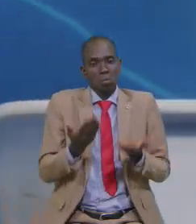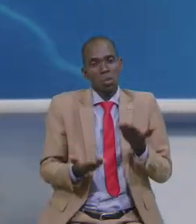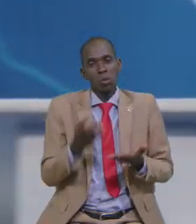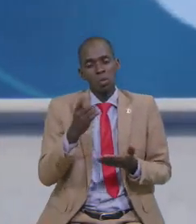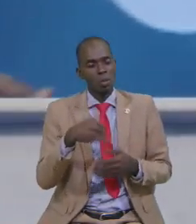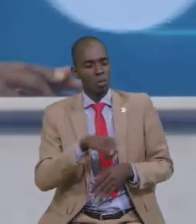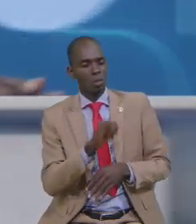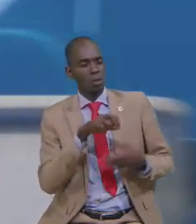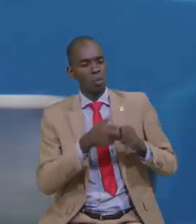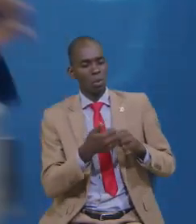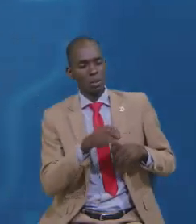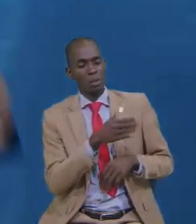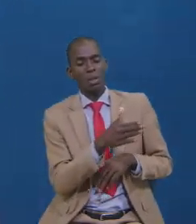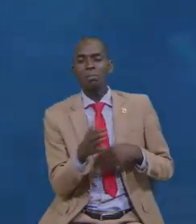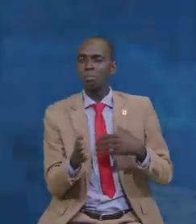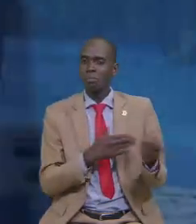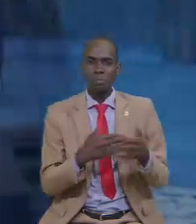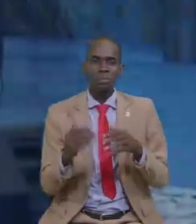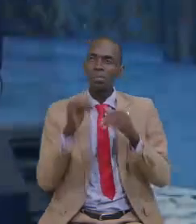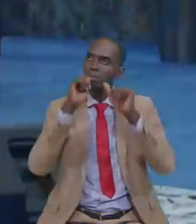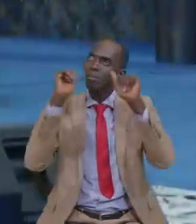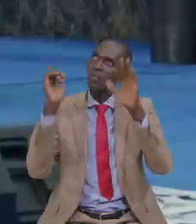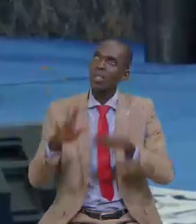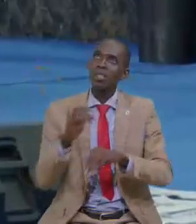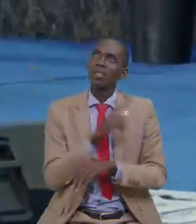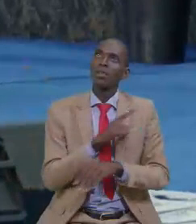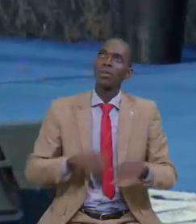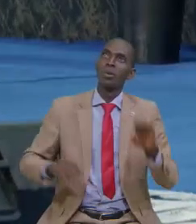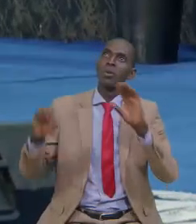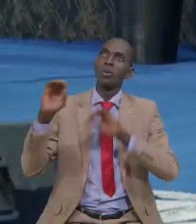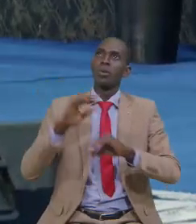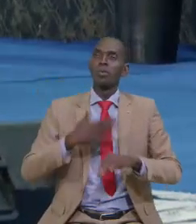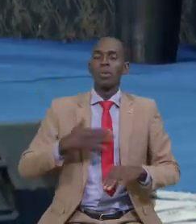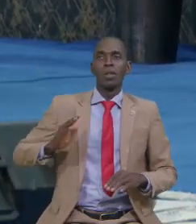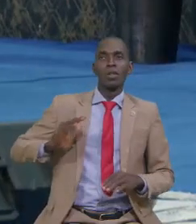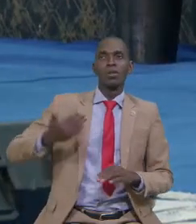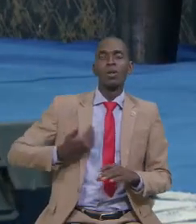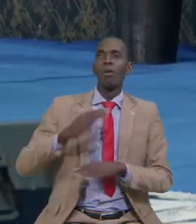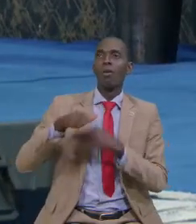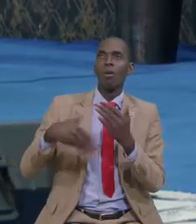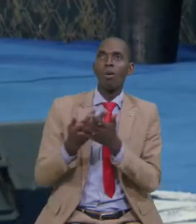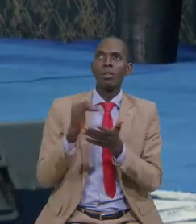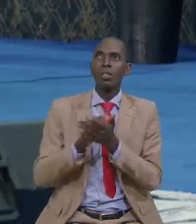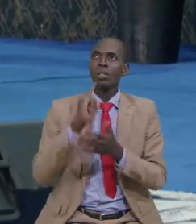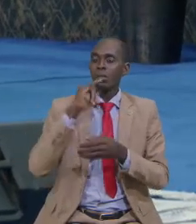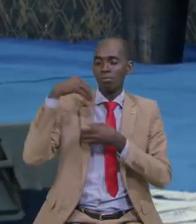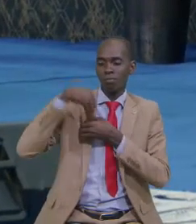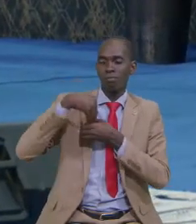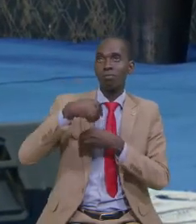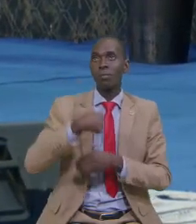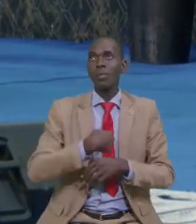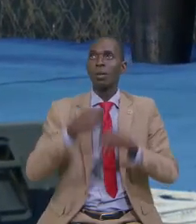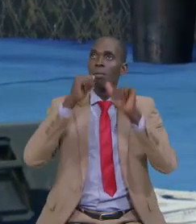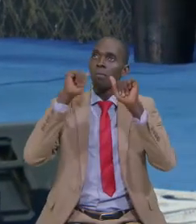say, bless the Lord, O my soul, and all that is within me, bless